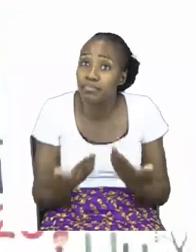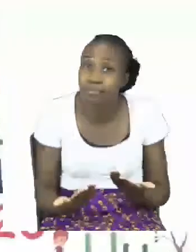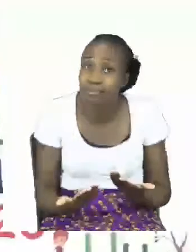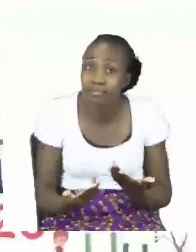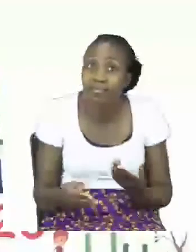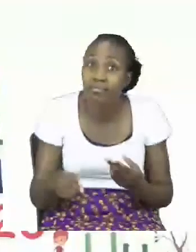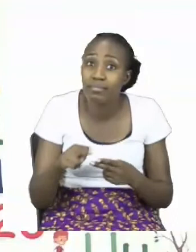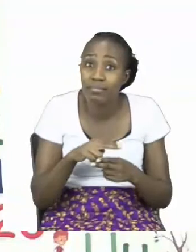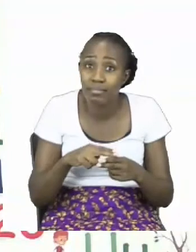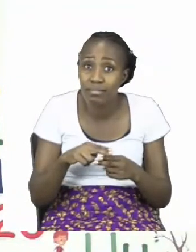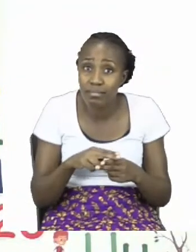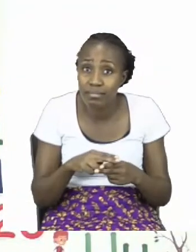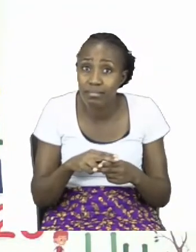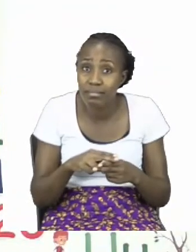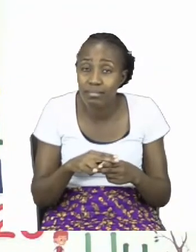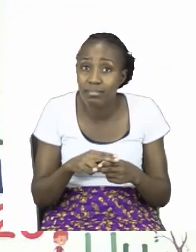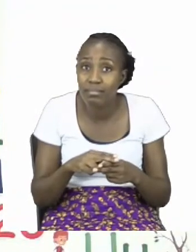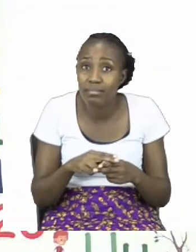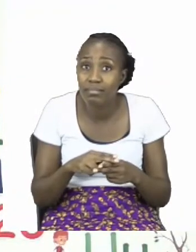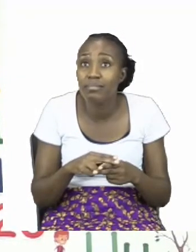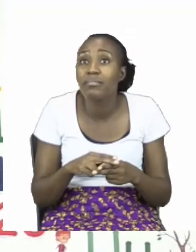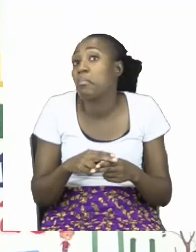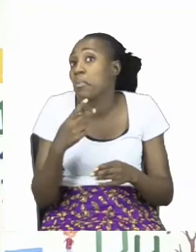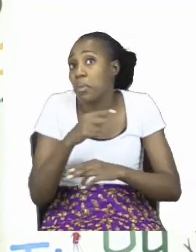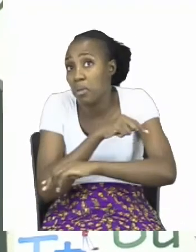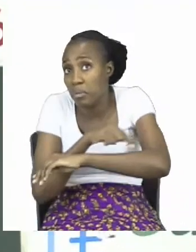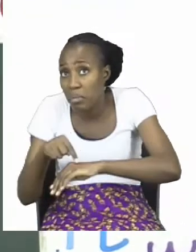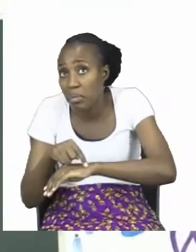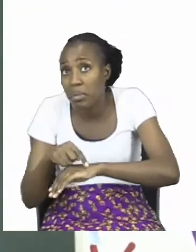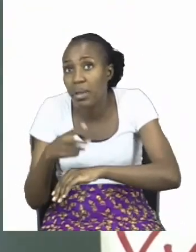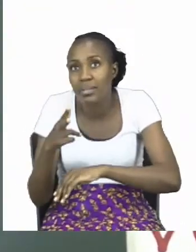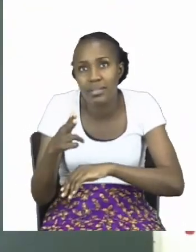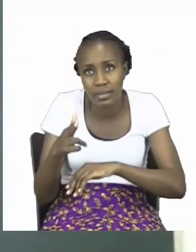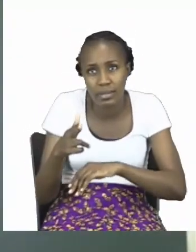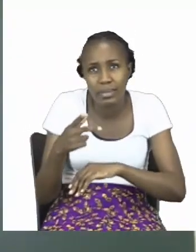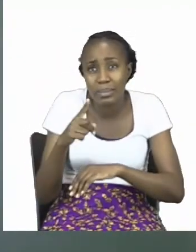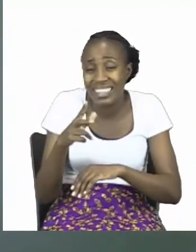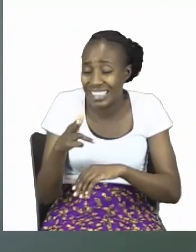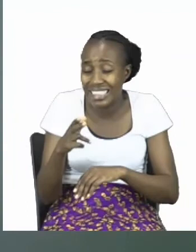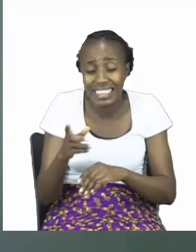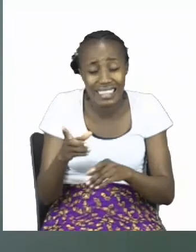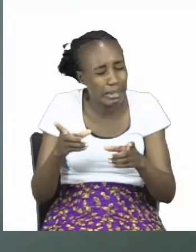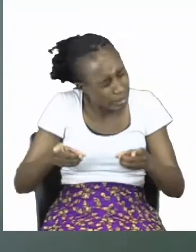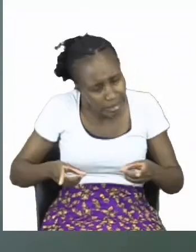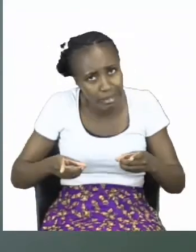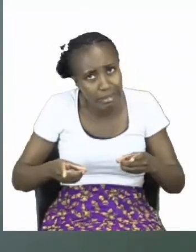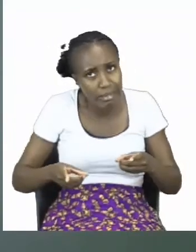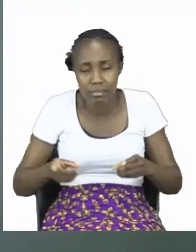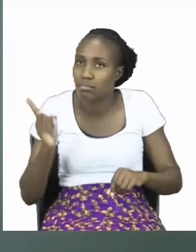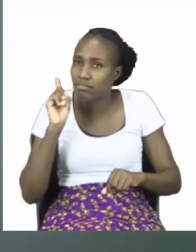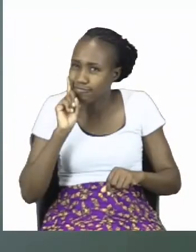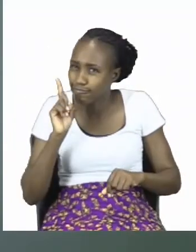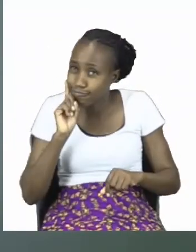ruler and maybe even a pair of scissors. Don't forget that a pair of scissors can be very dangerous, boys and girls.